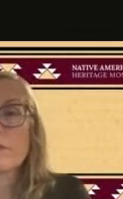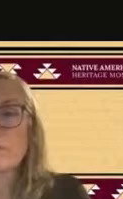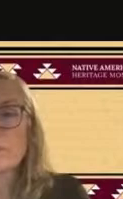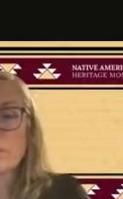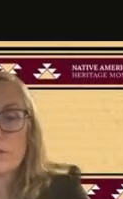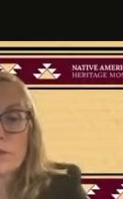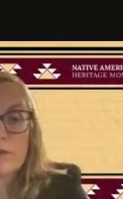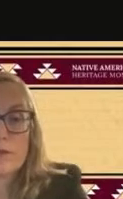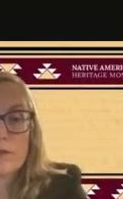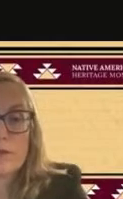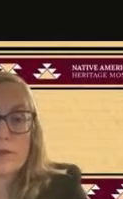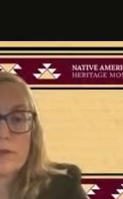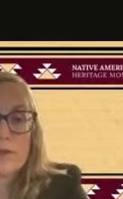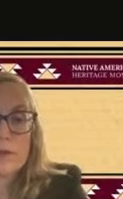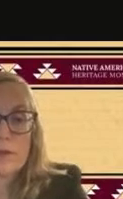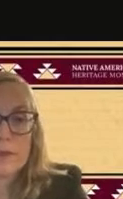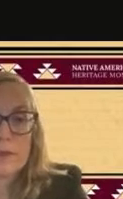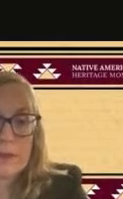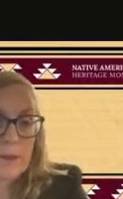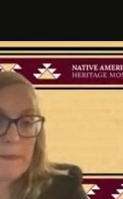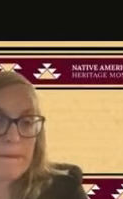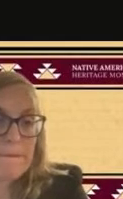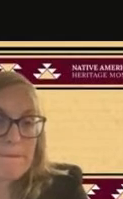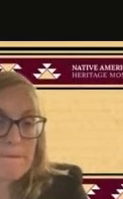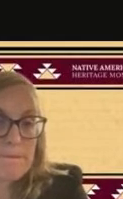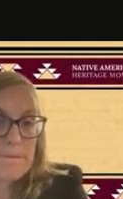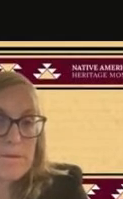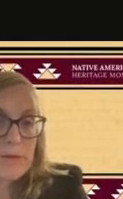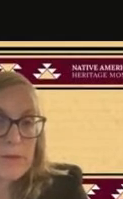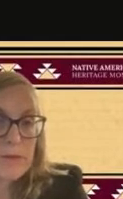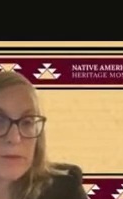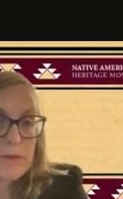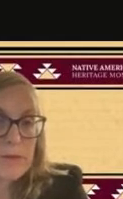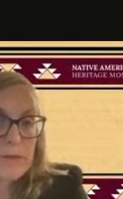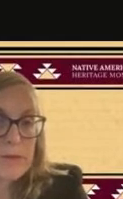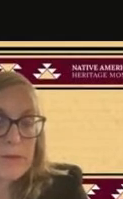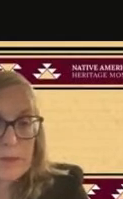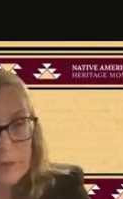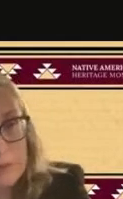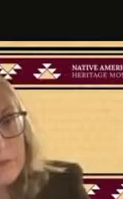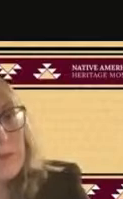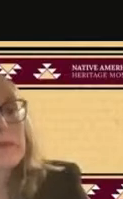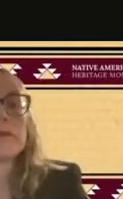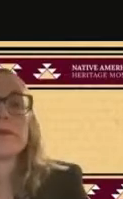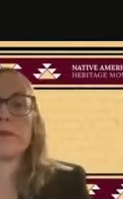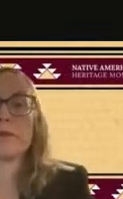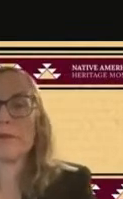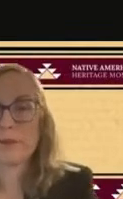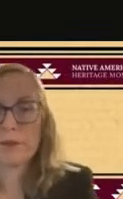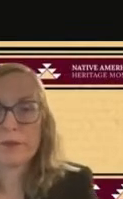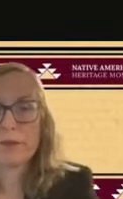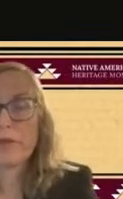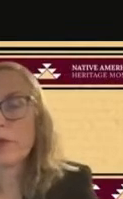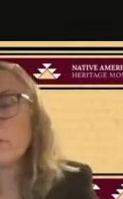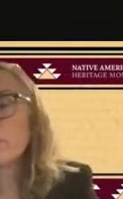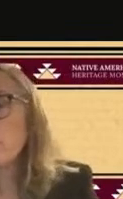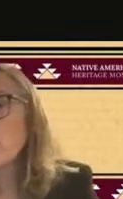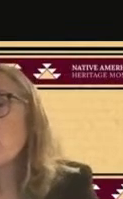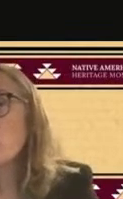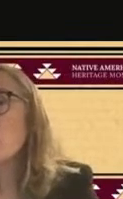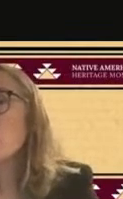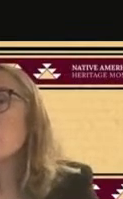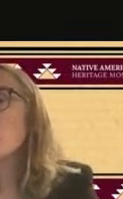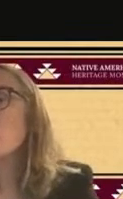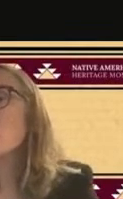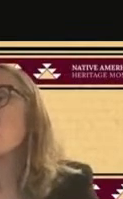committed to continued growth of CTEC and partnerships, has experience working with